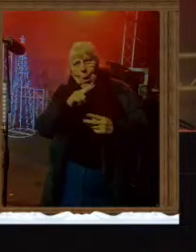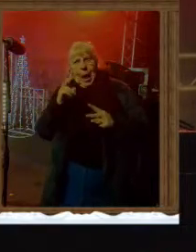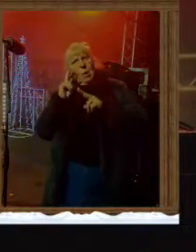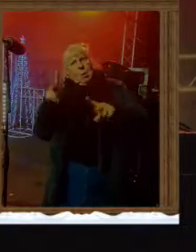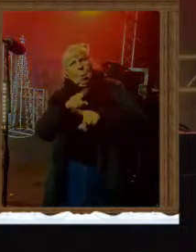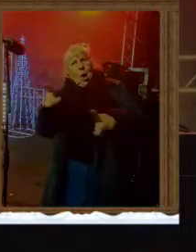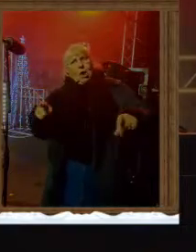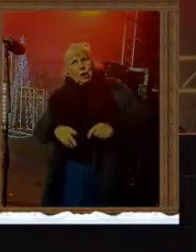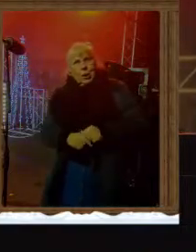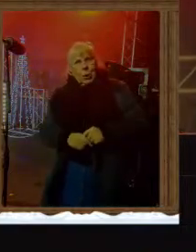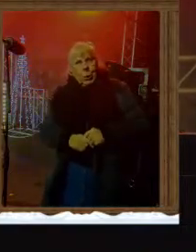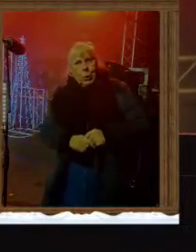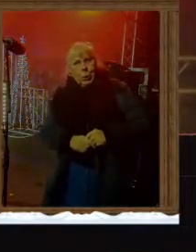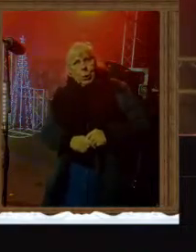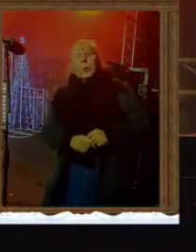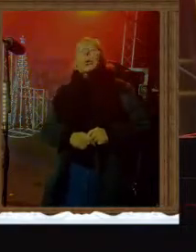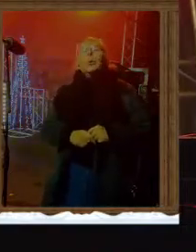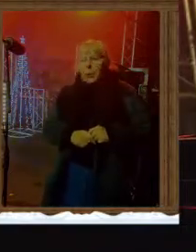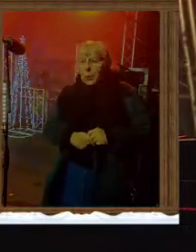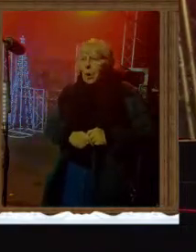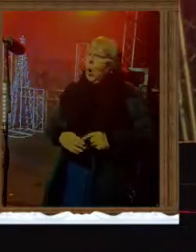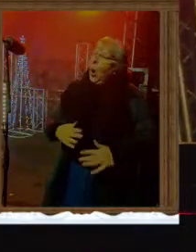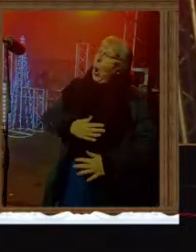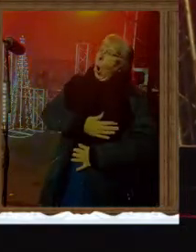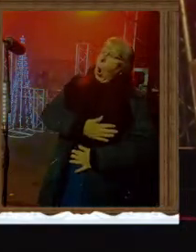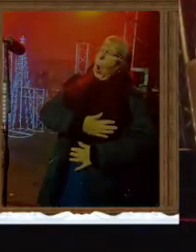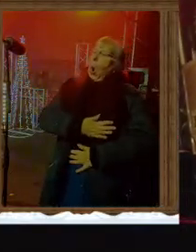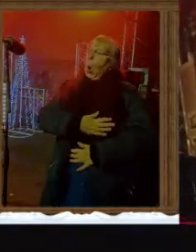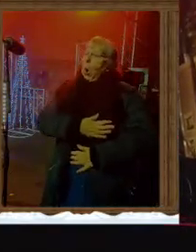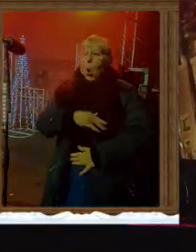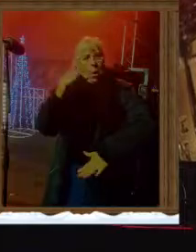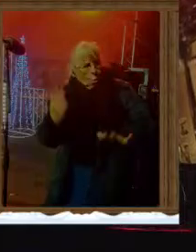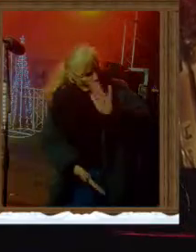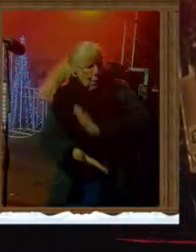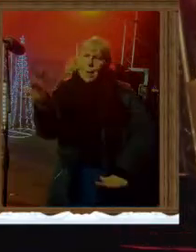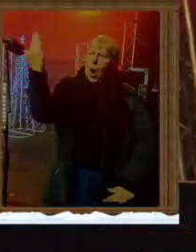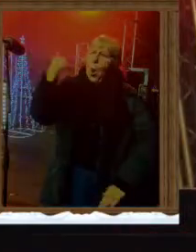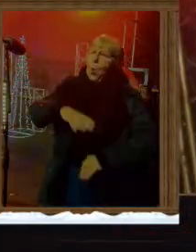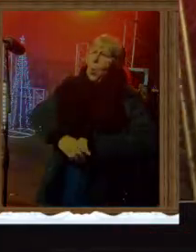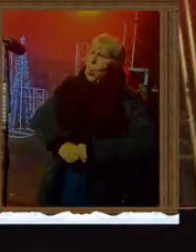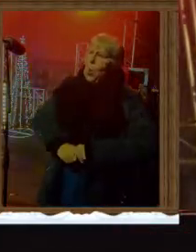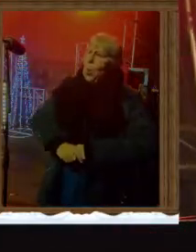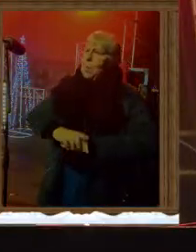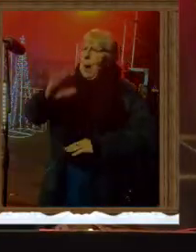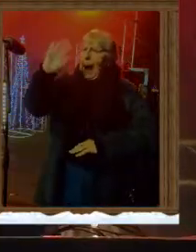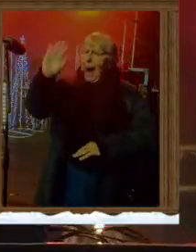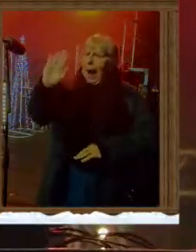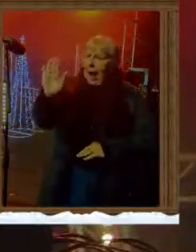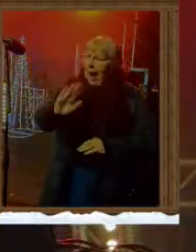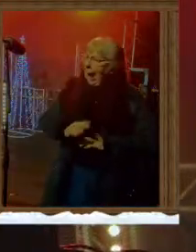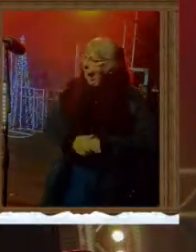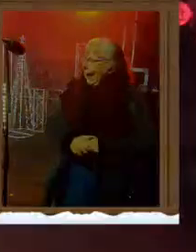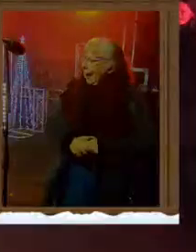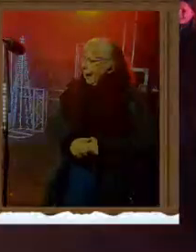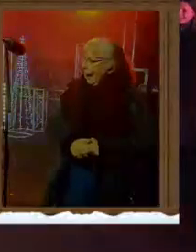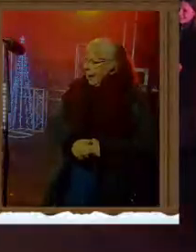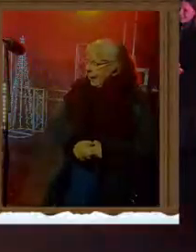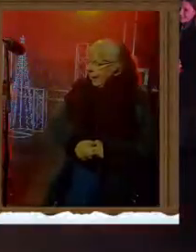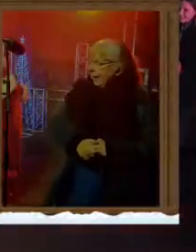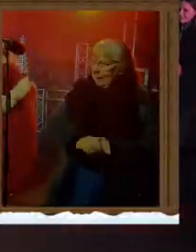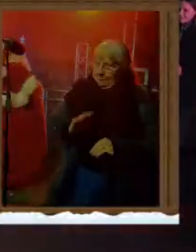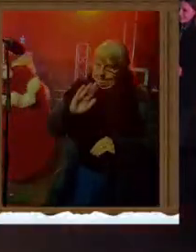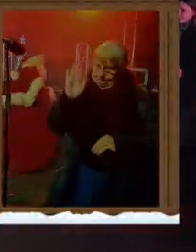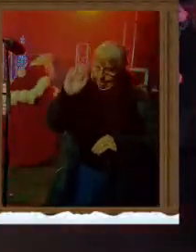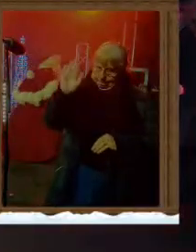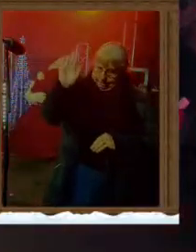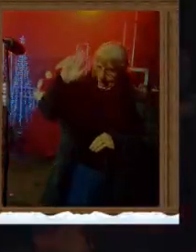you. So, ho, ho, ho, and away we go! Goodbye. Bye! Come on, buddy, let's go!